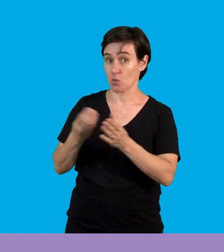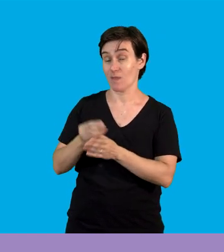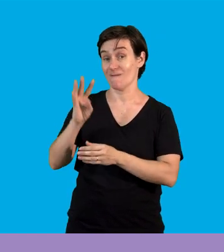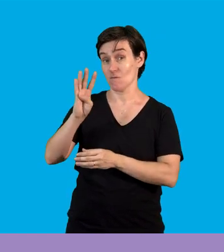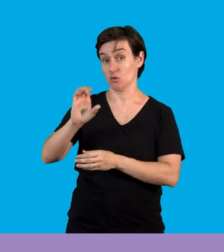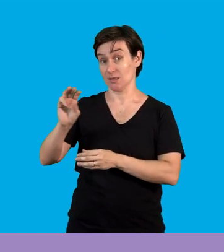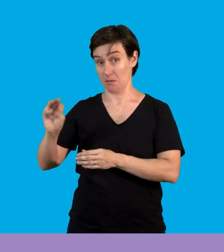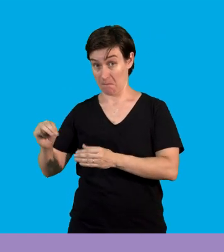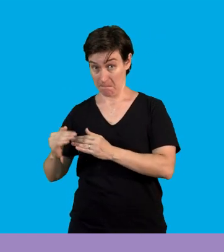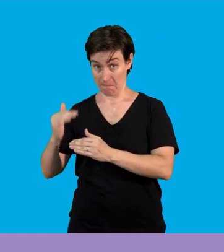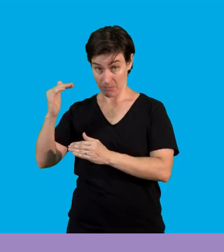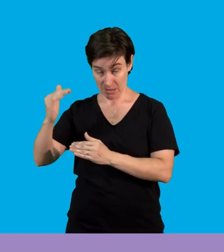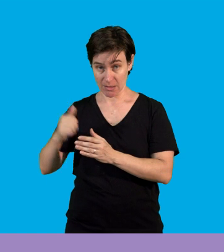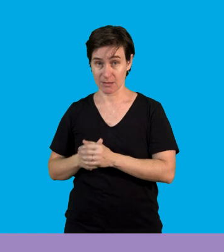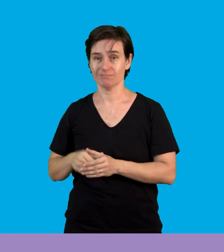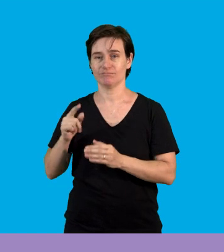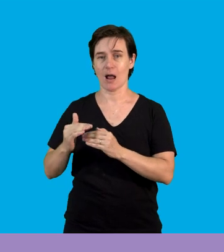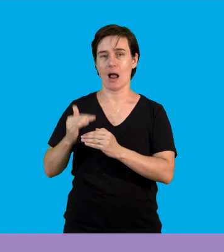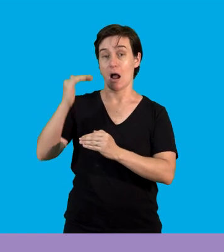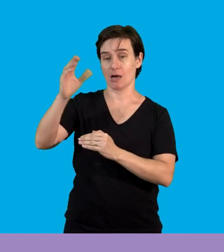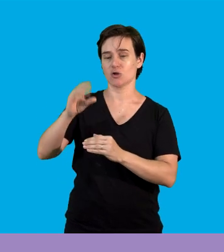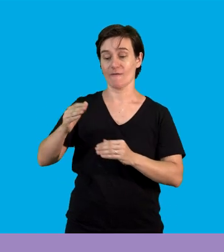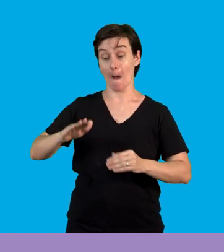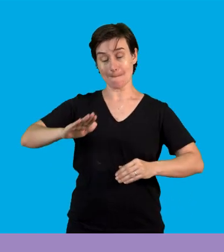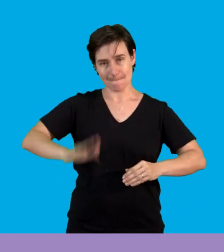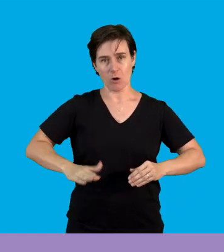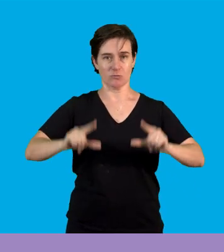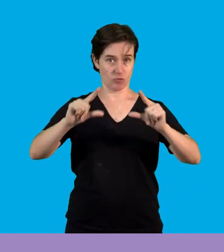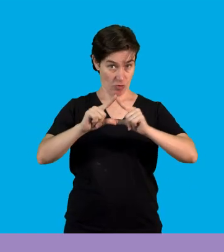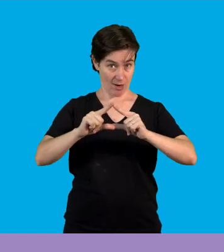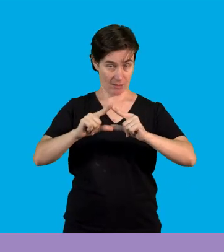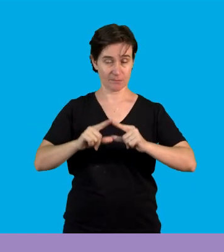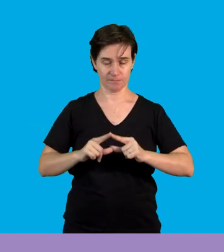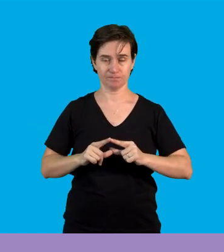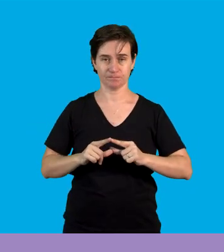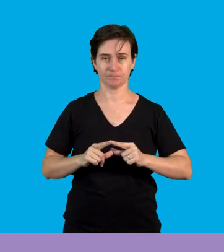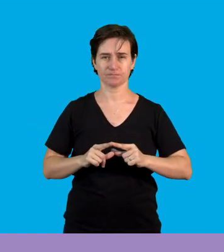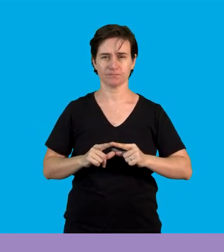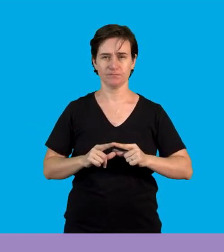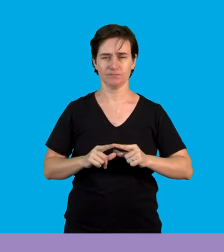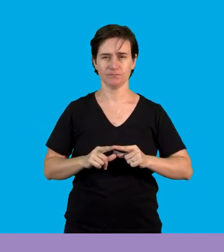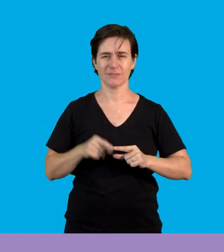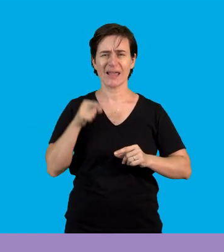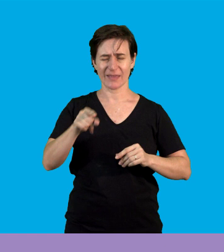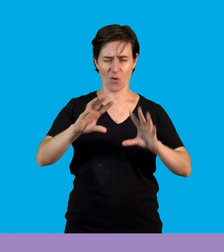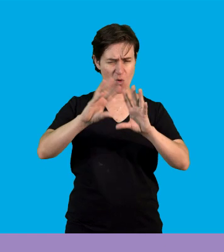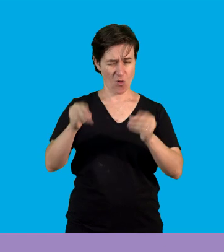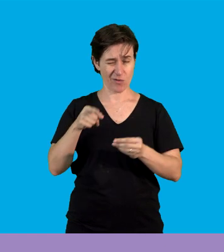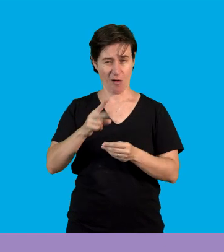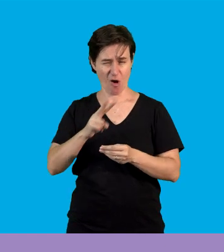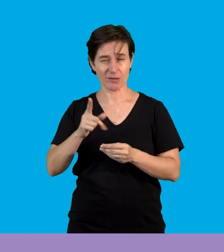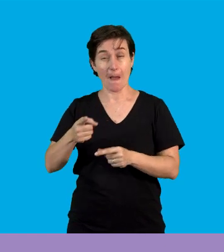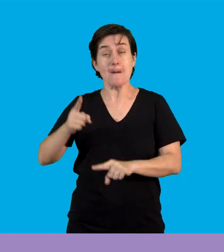by 4 centimeters, which is the height of the base triangle. And we are going to multiply this